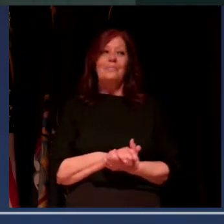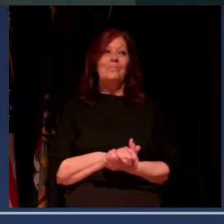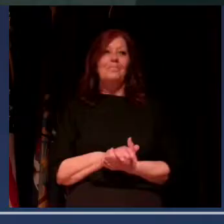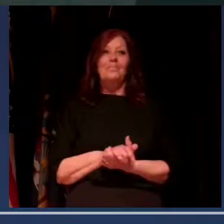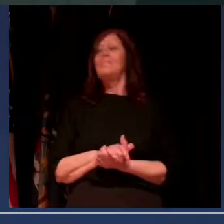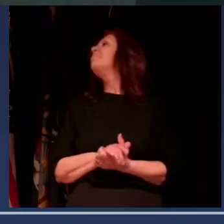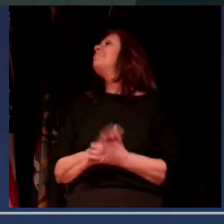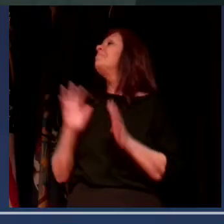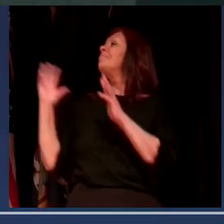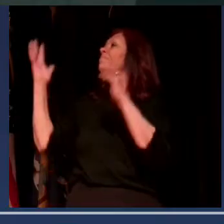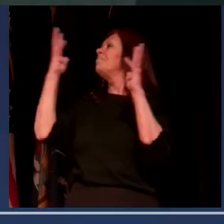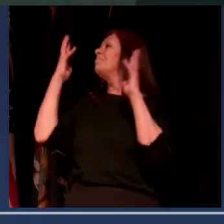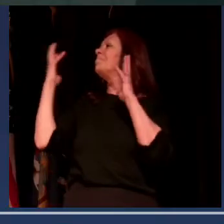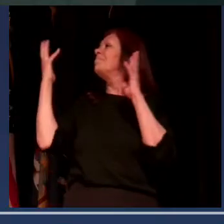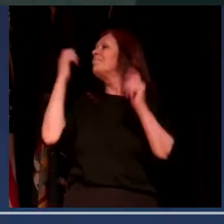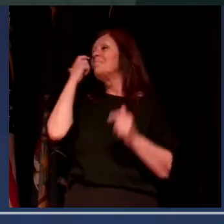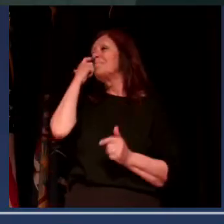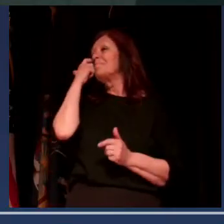Thank you.